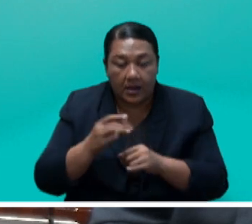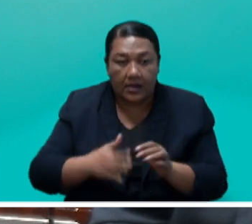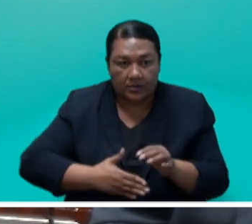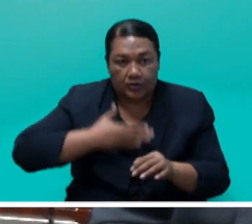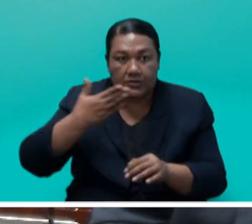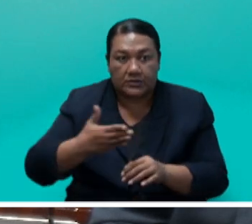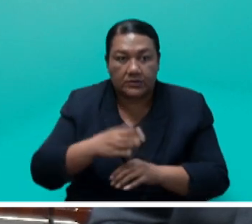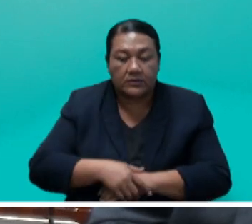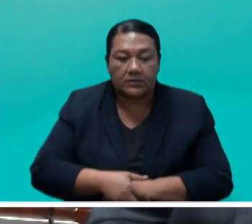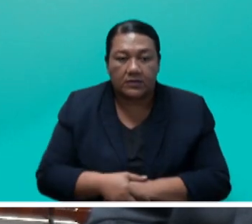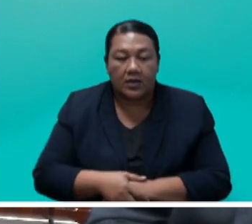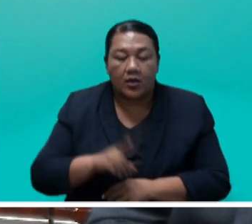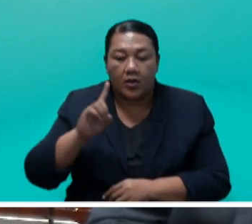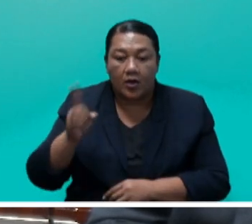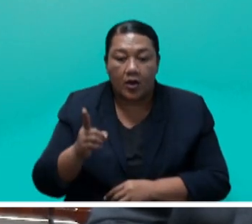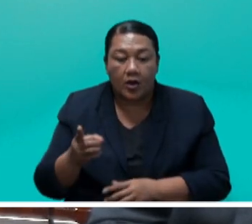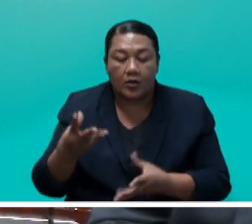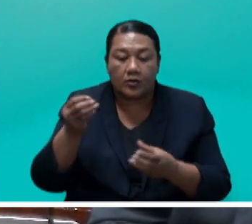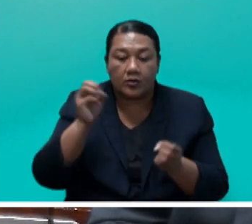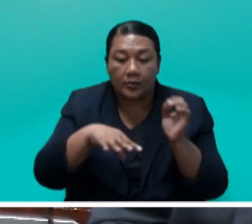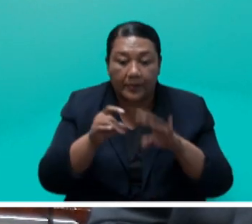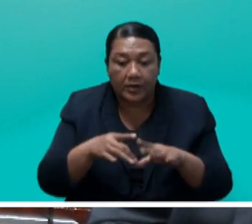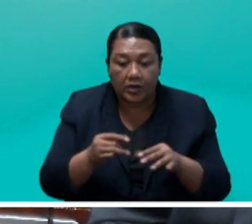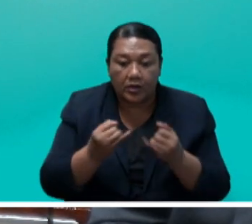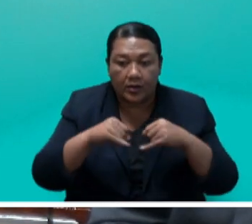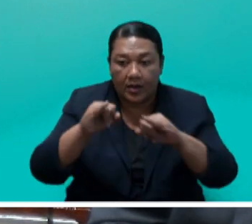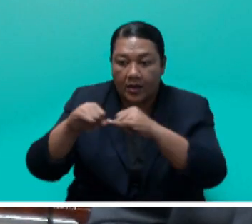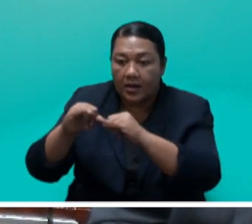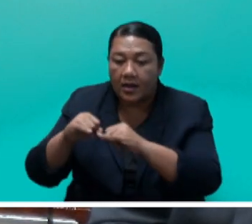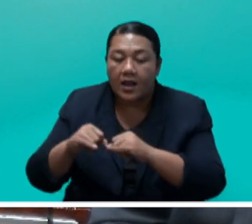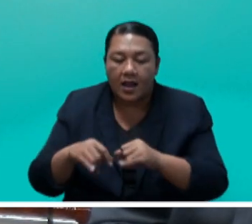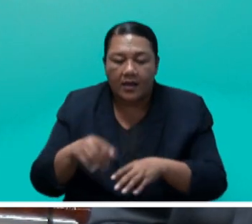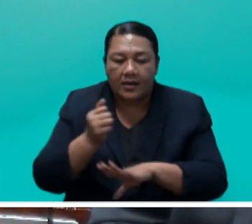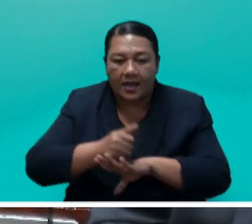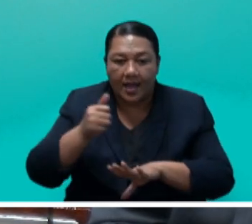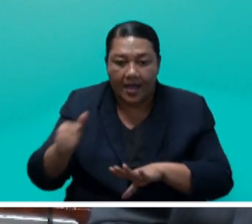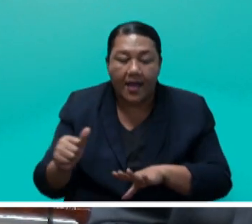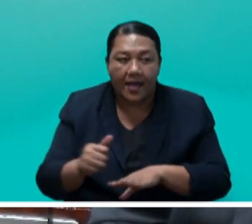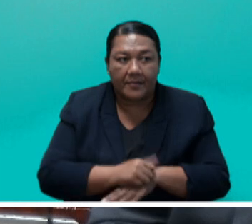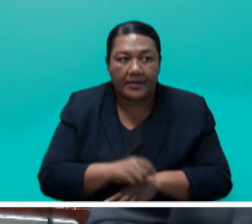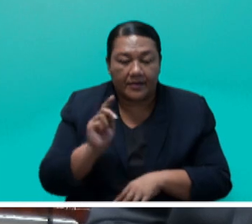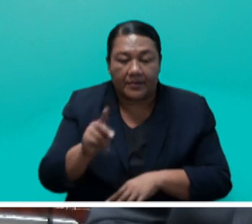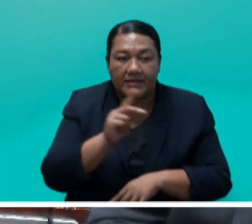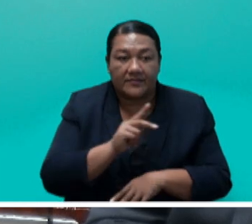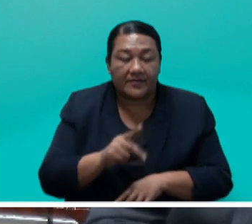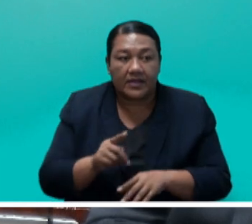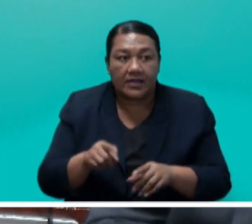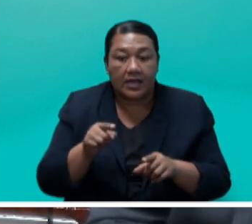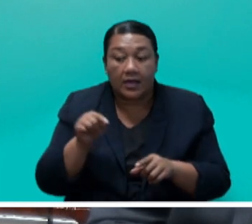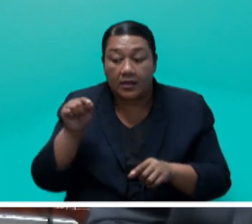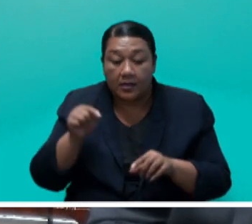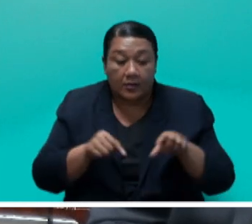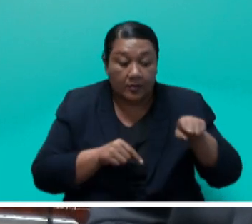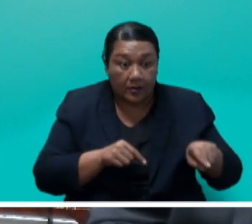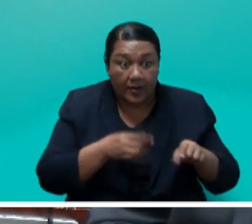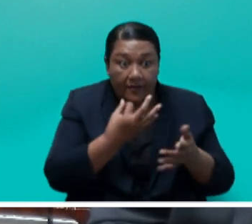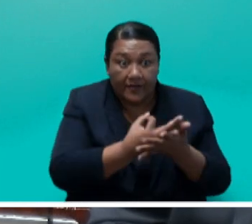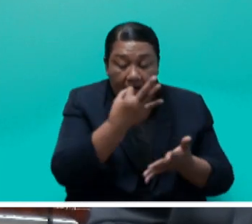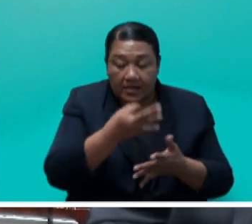The Pacific will need to make multiple submissions to both rounds, with the content dependent on the outcome of ongoing